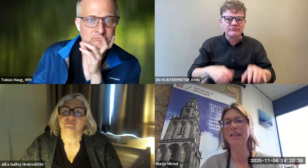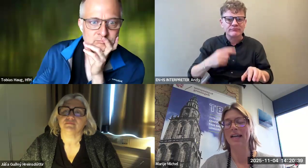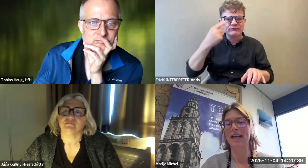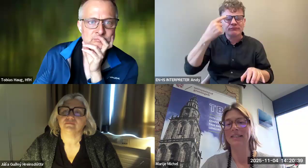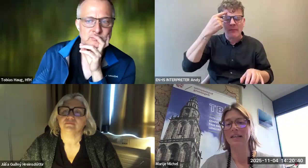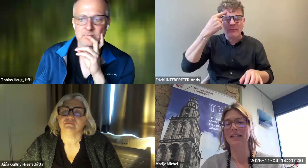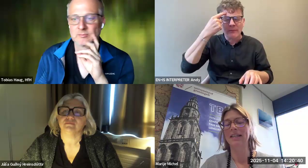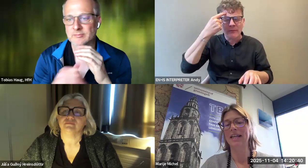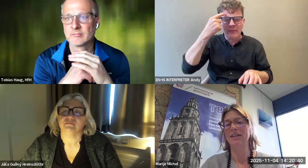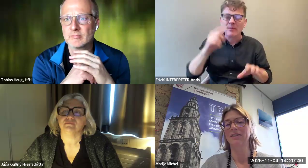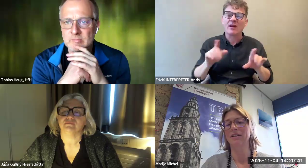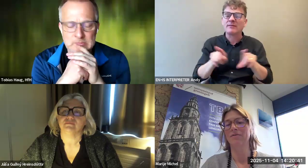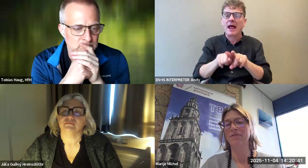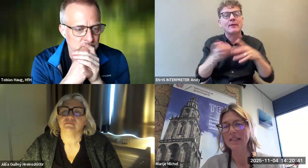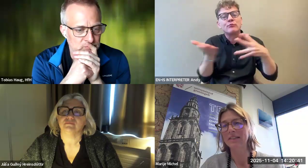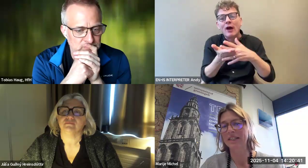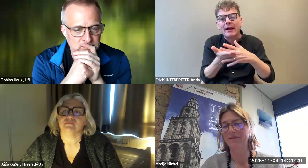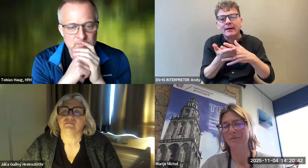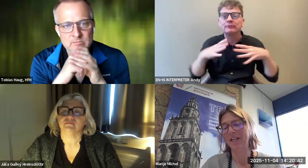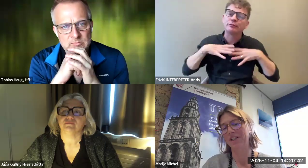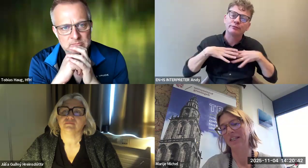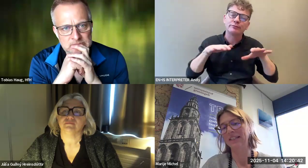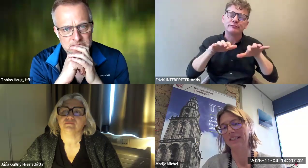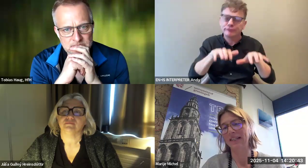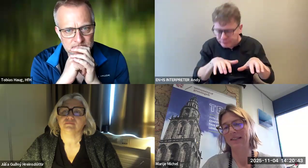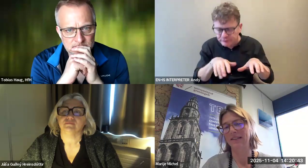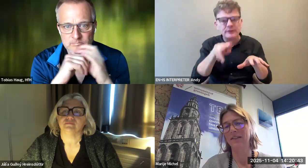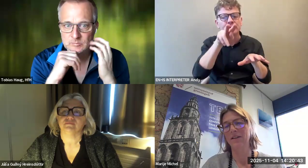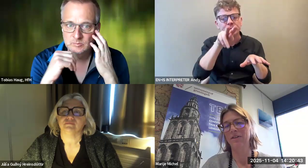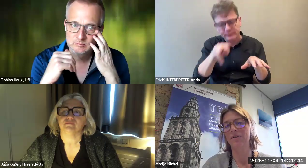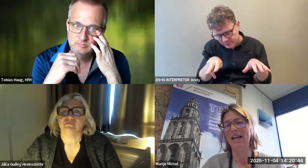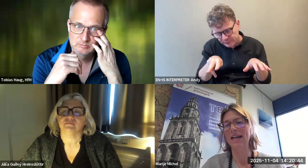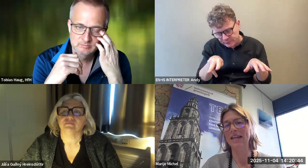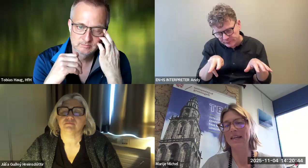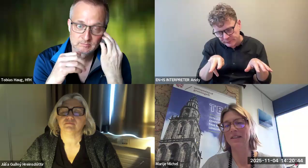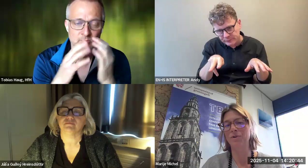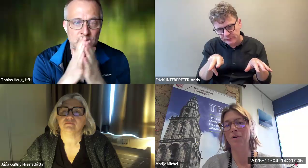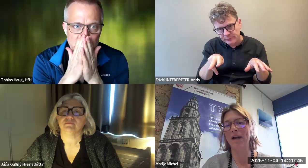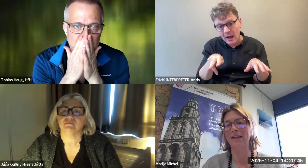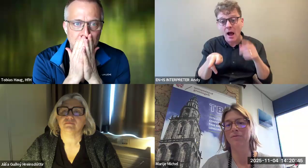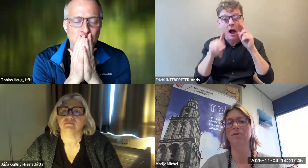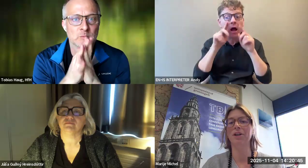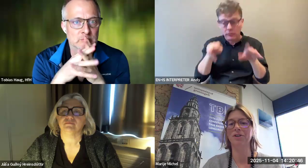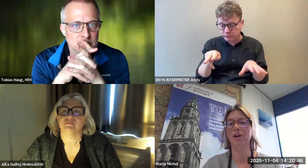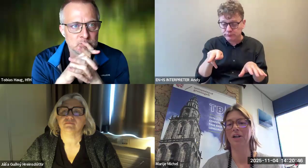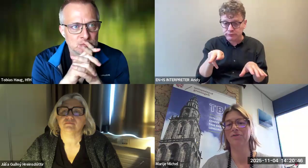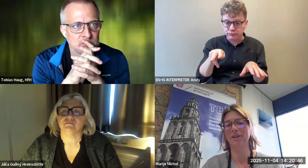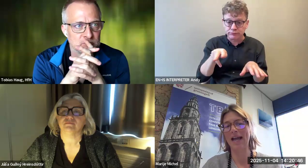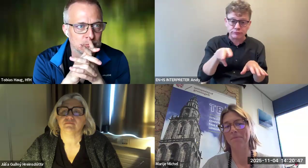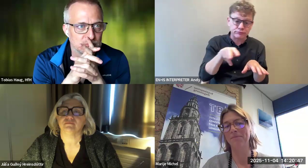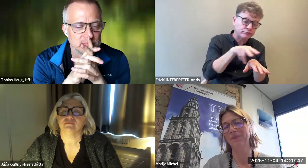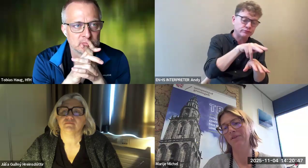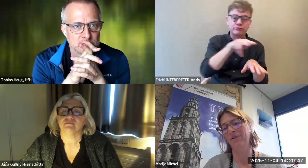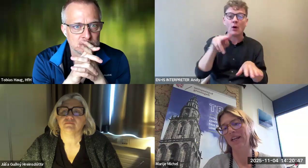And during that, they read the information in the sentence. So the eye gaze would go back to, "Such a